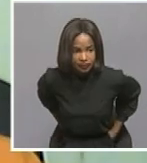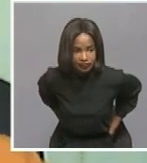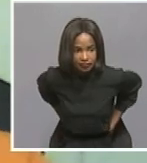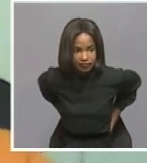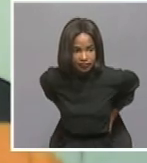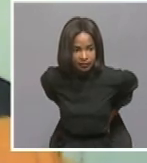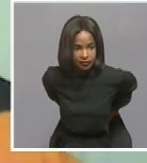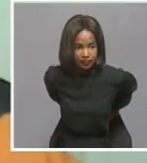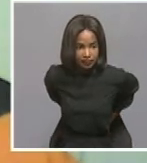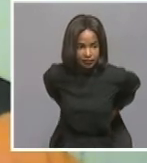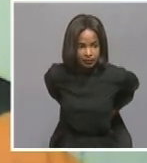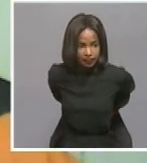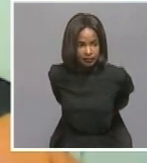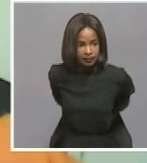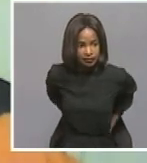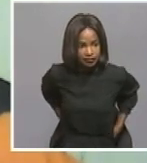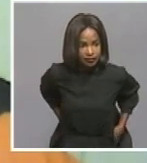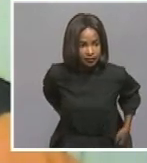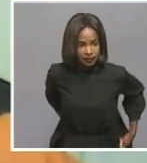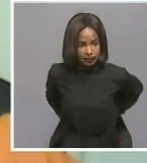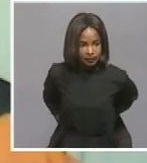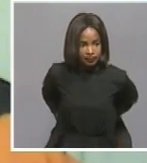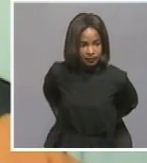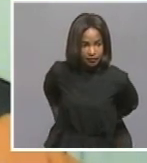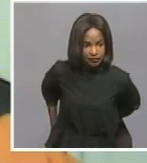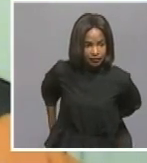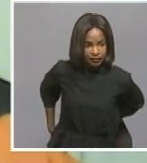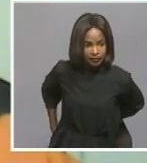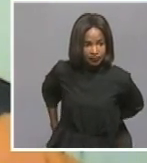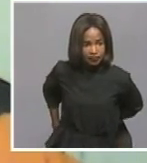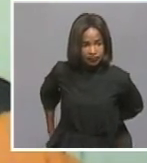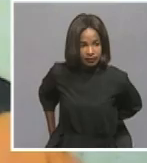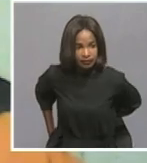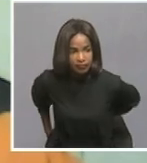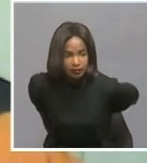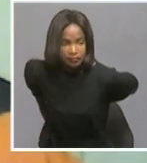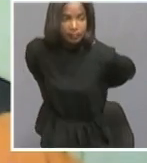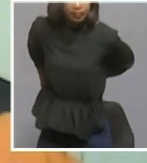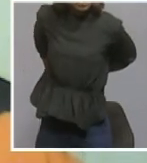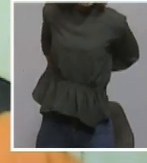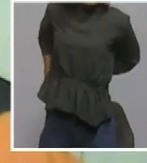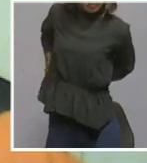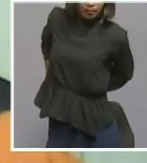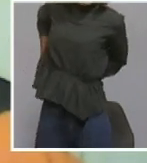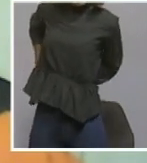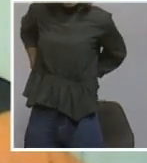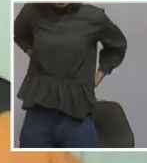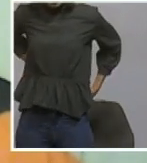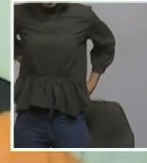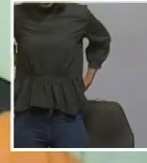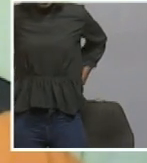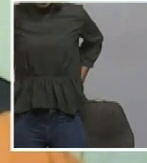to have them on silence. Yeah. This one will be on flight mode now. Or on flight mode so that they do not interfere